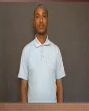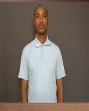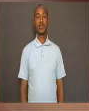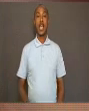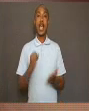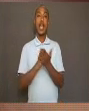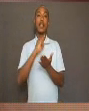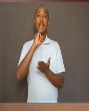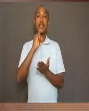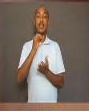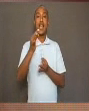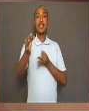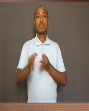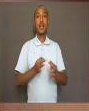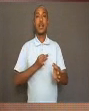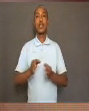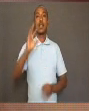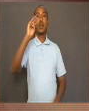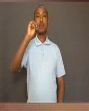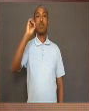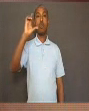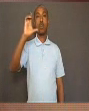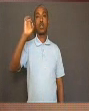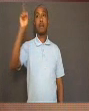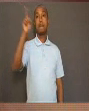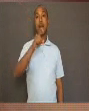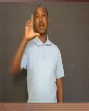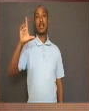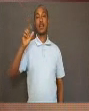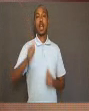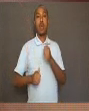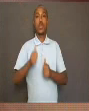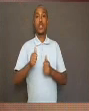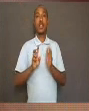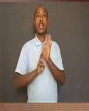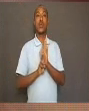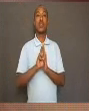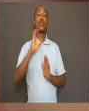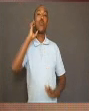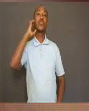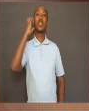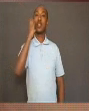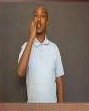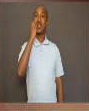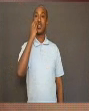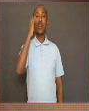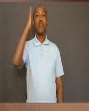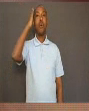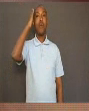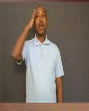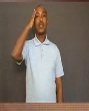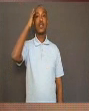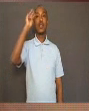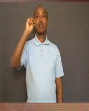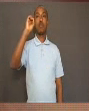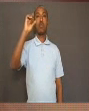It is expressed in moles per liter, which is a unit of concentration known as